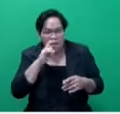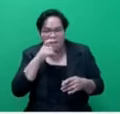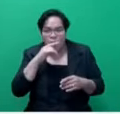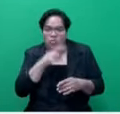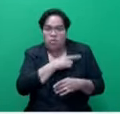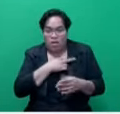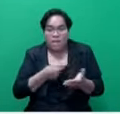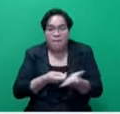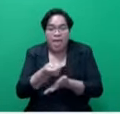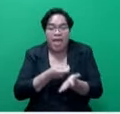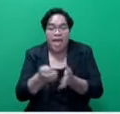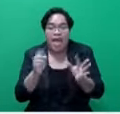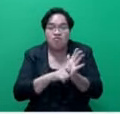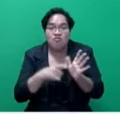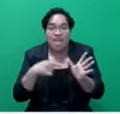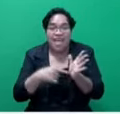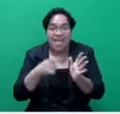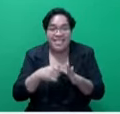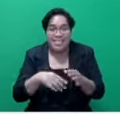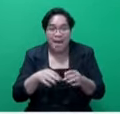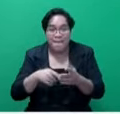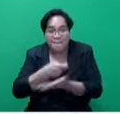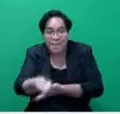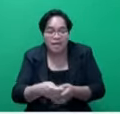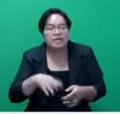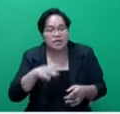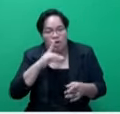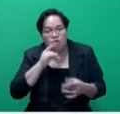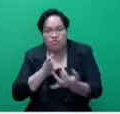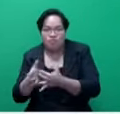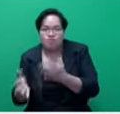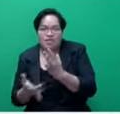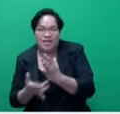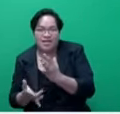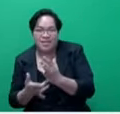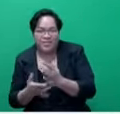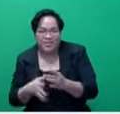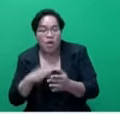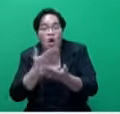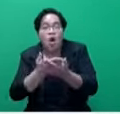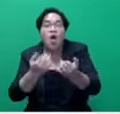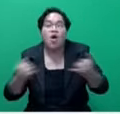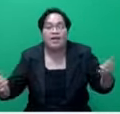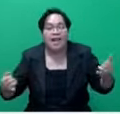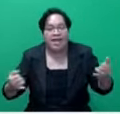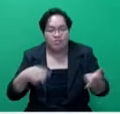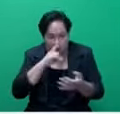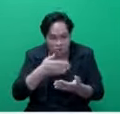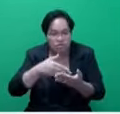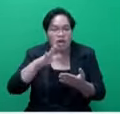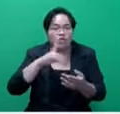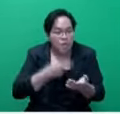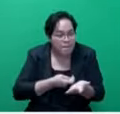councils. This work is a game changer. The benefits are wide-ranging, from online construction approvals, online